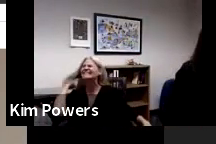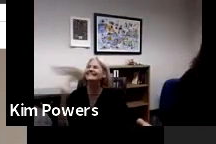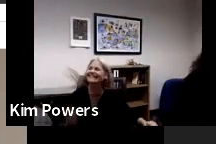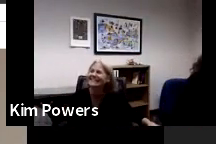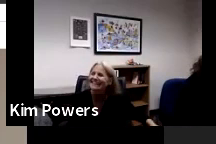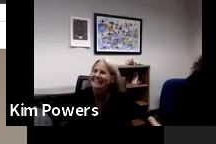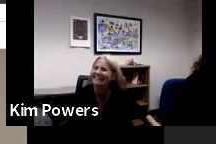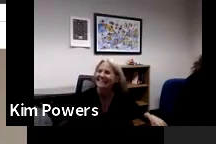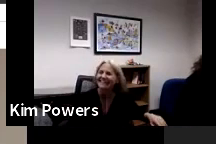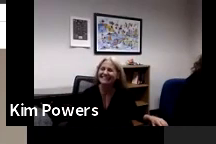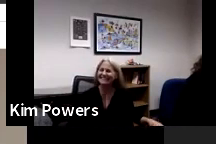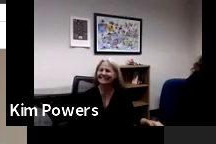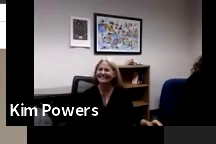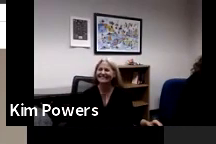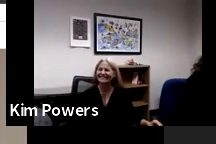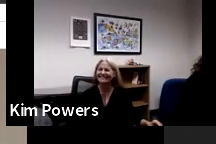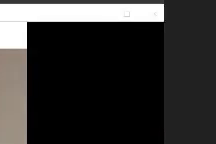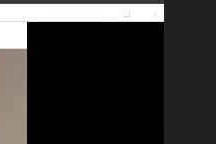you, Kim.